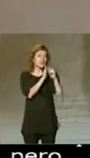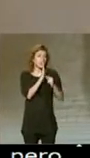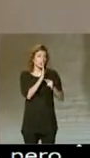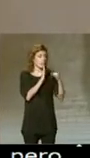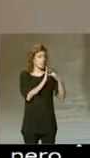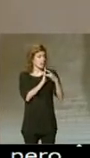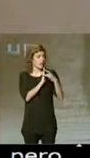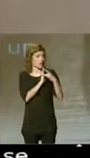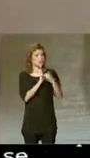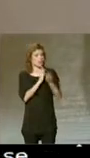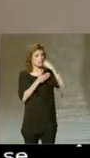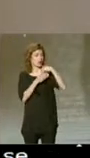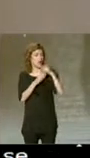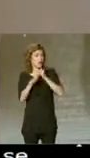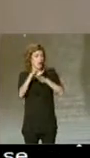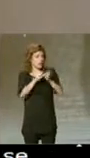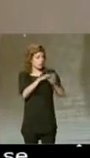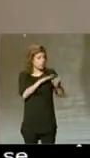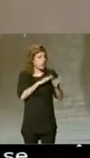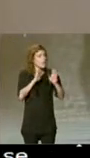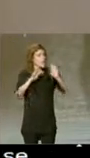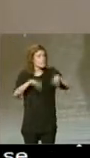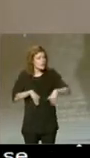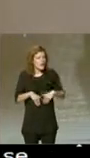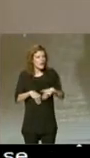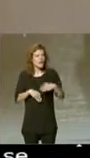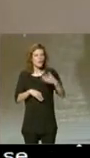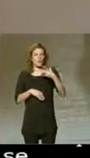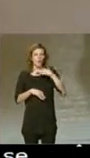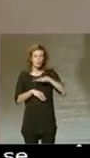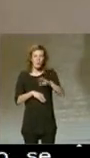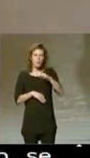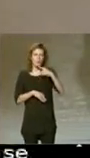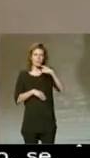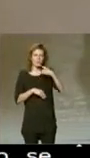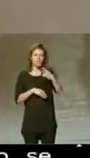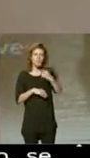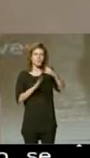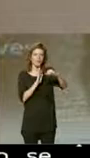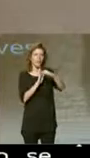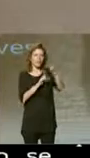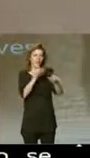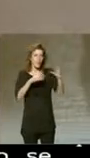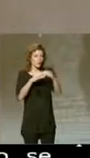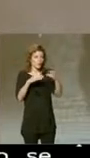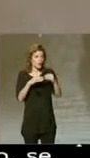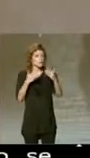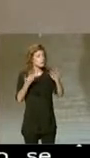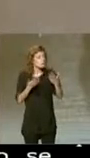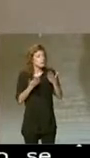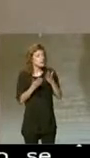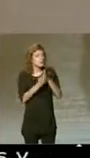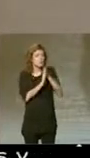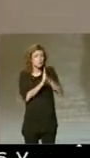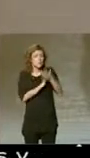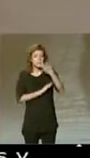you include accessibility among your quality objectives, you can achieve this. You can be successful in